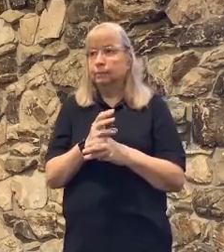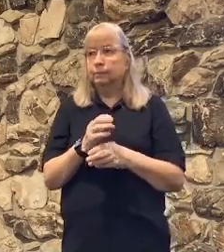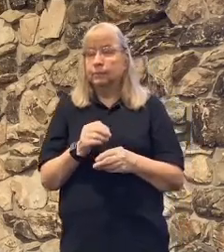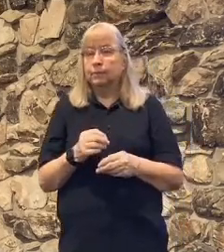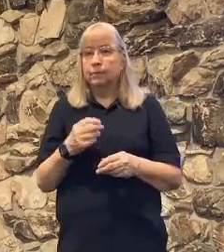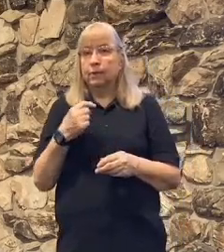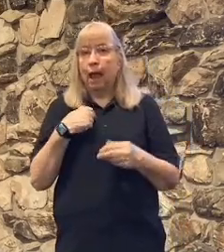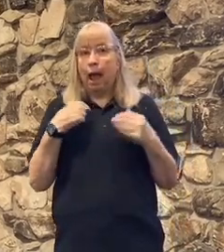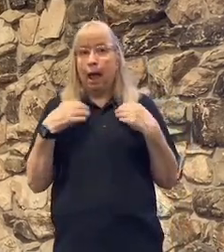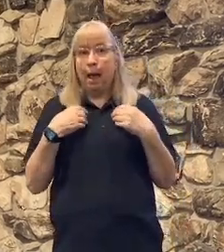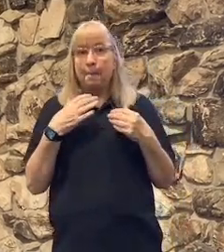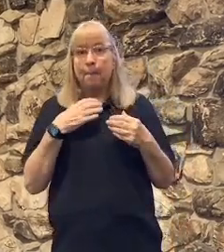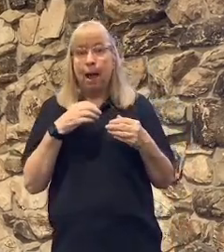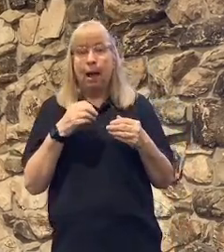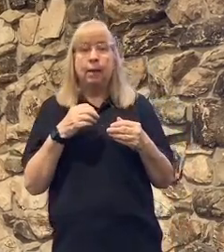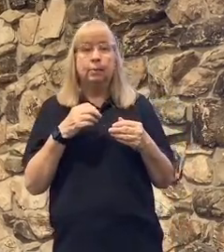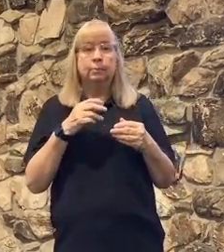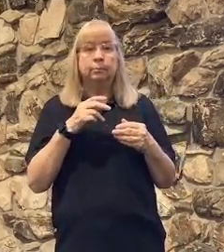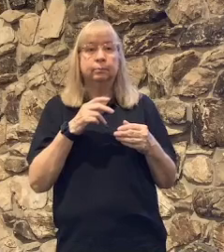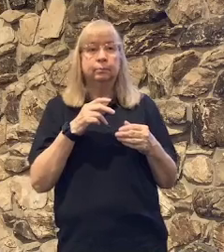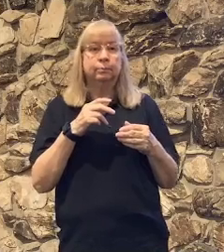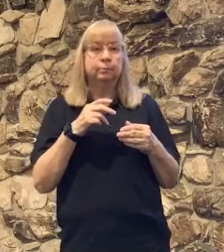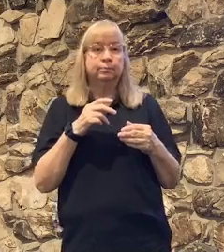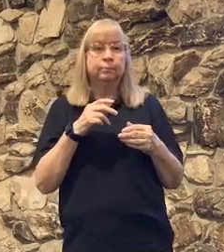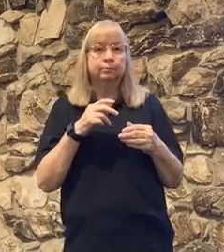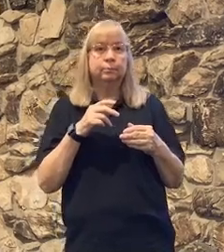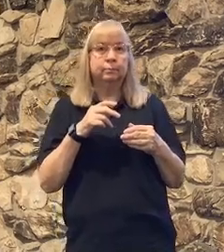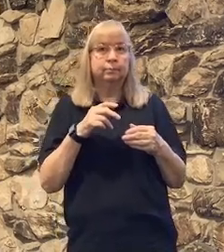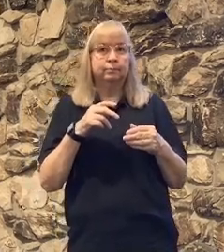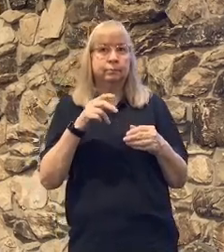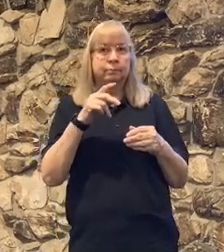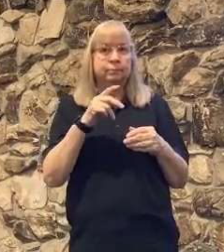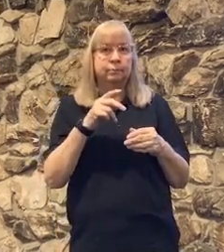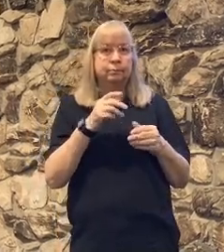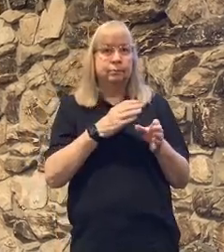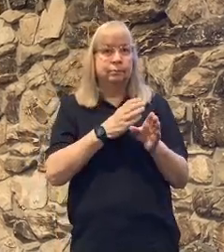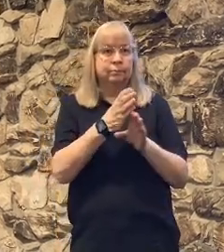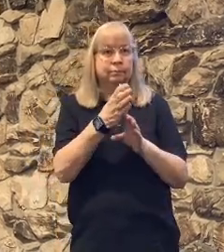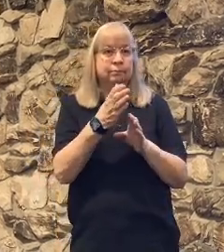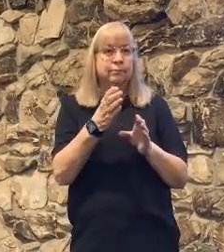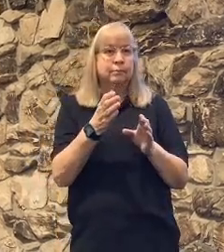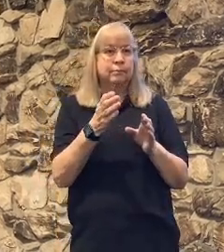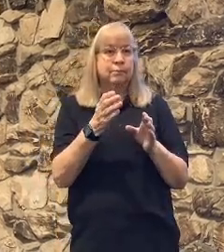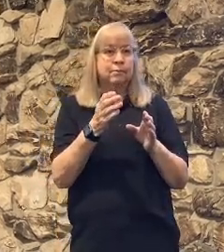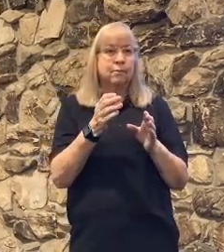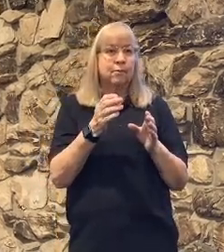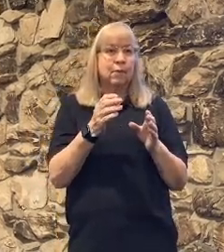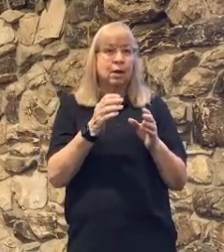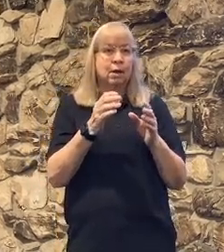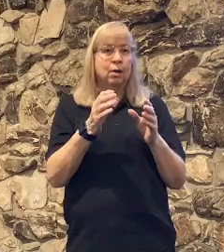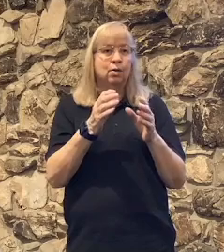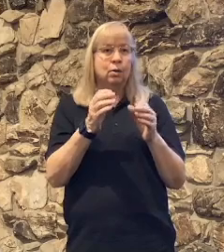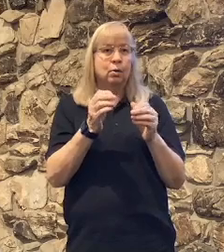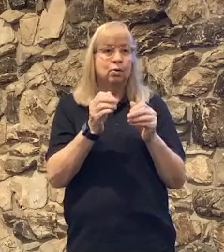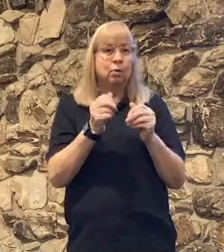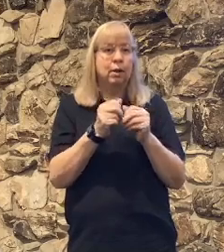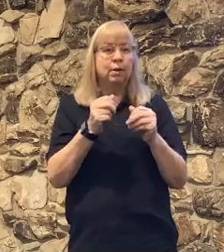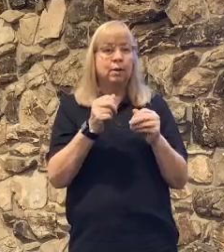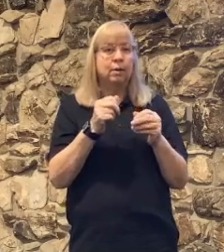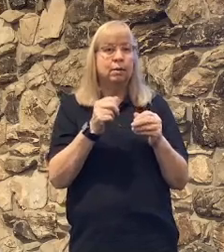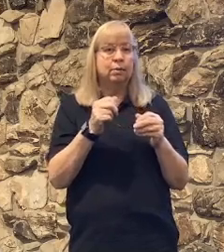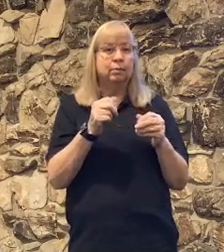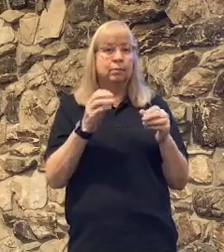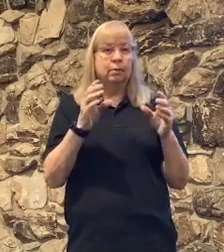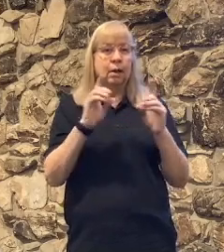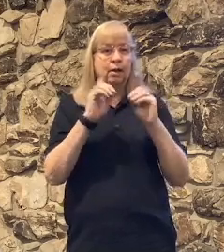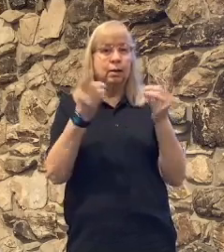I had my professional interview last week with the district superintendent. So that's kind of my evaluation. The district